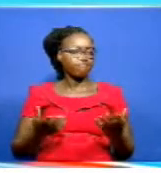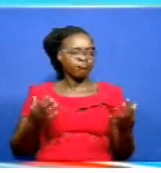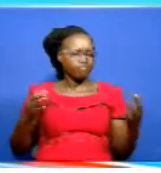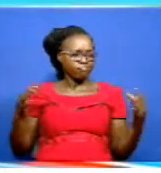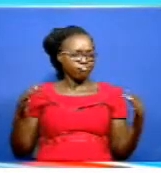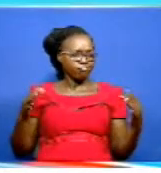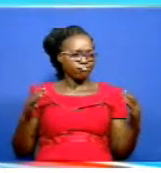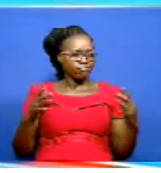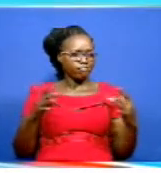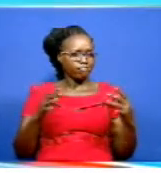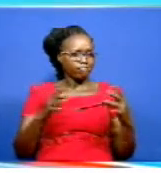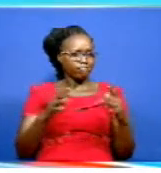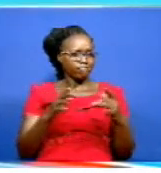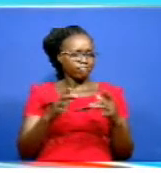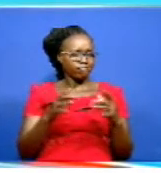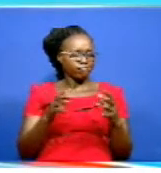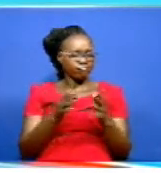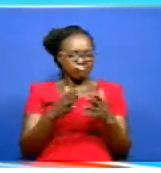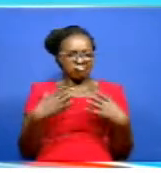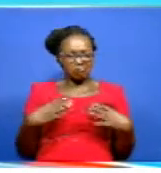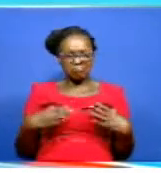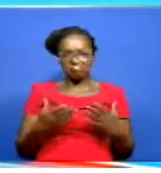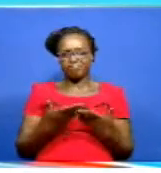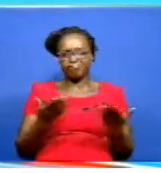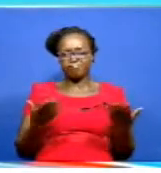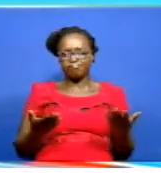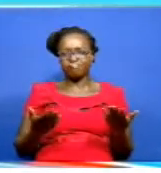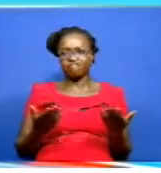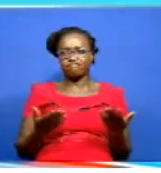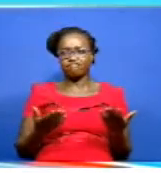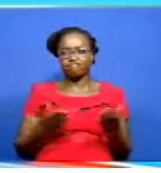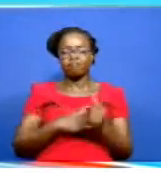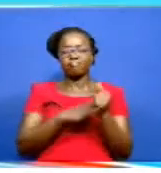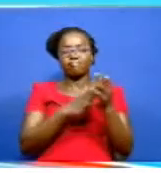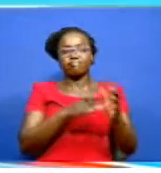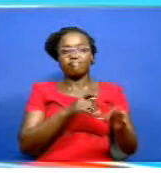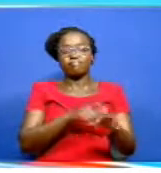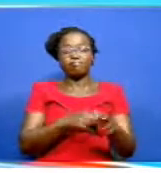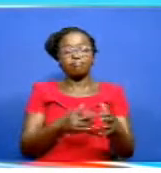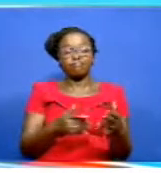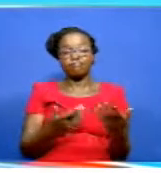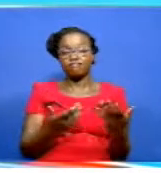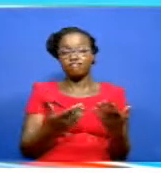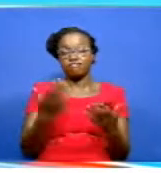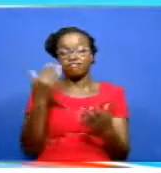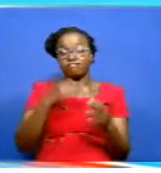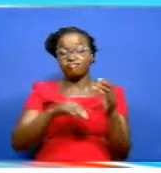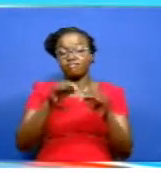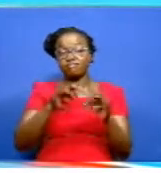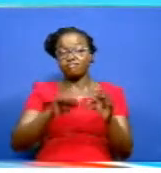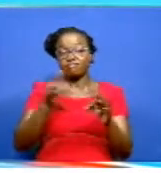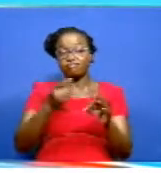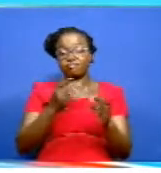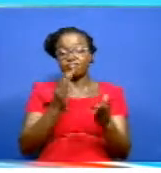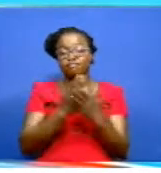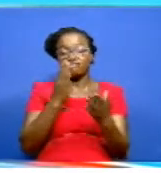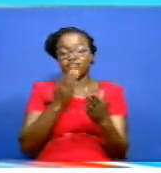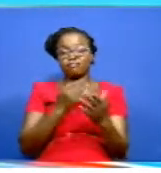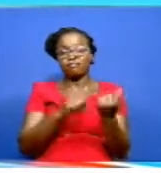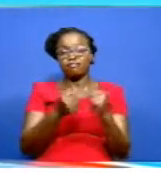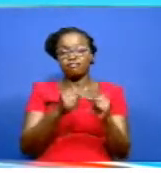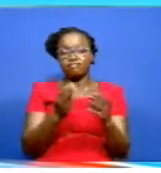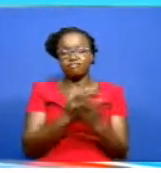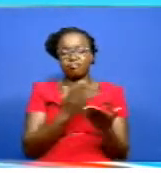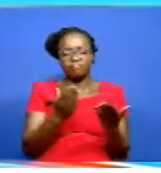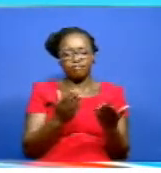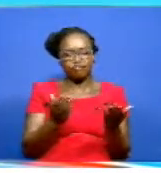we've seen each and every person, each and every leader, and especially when we've been having by-elections. Should we first of all suspend some of the things that we are